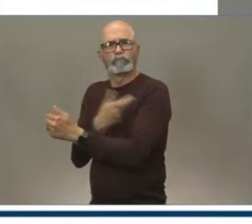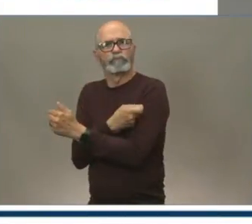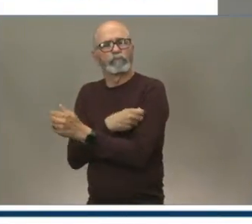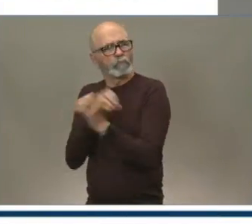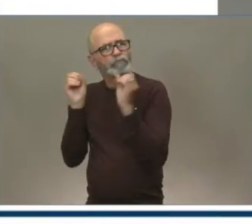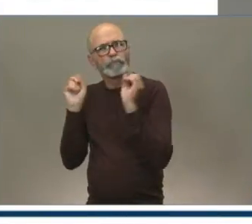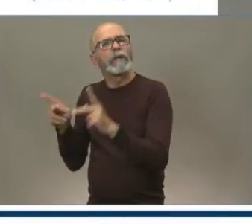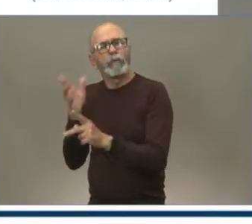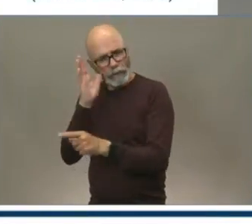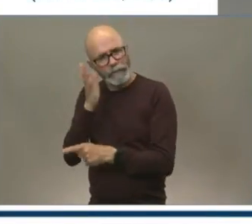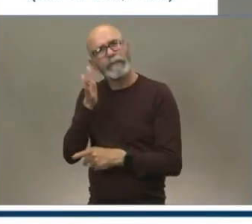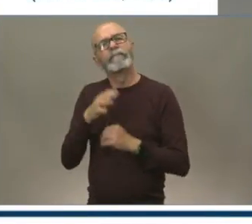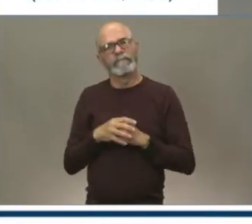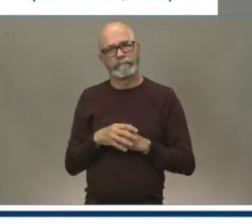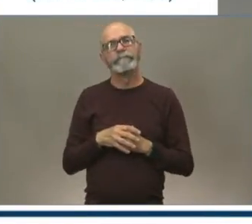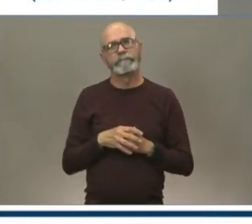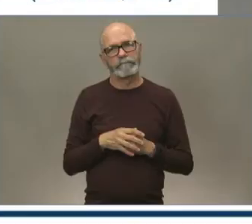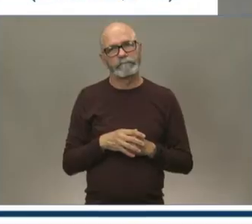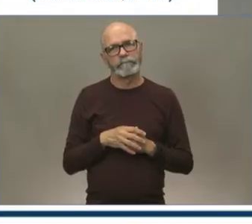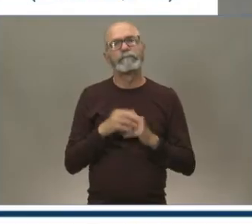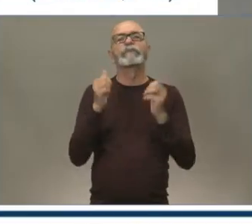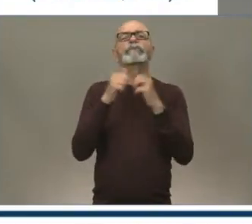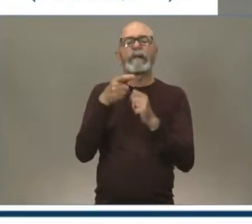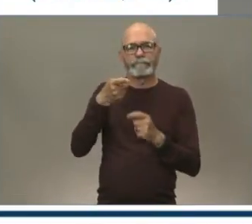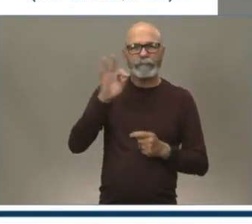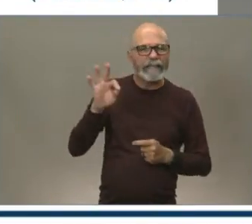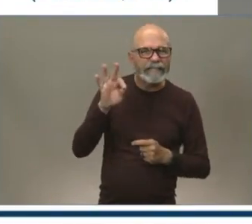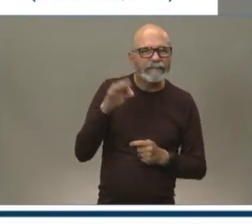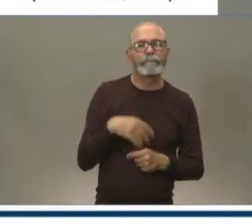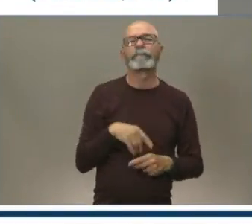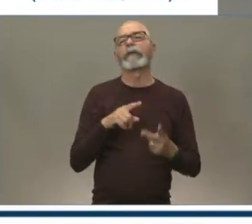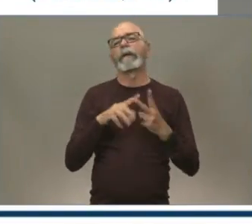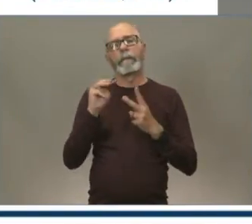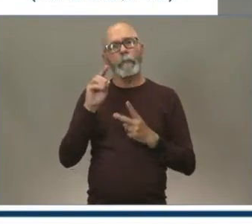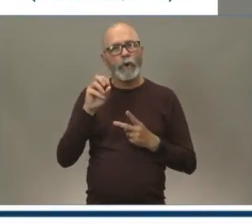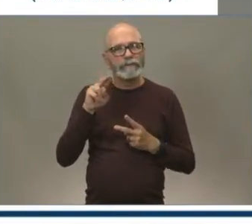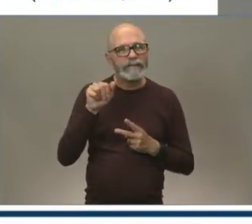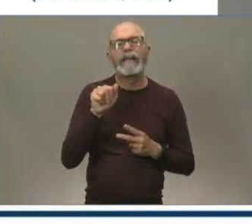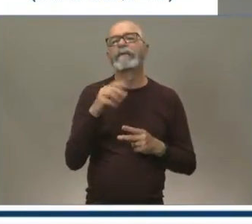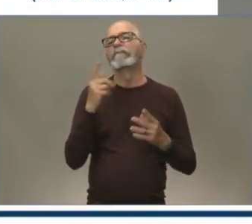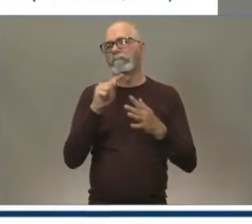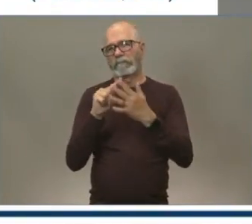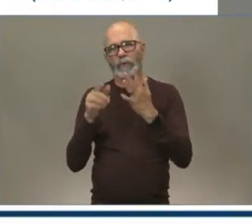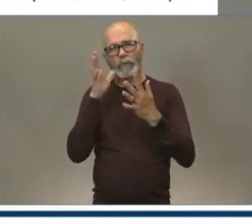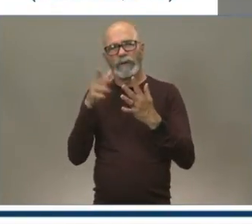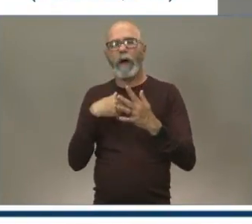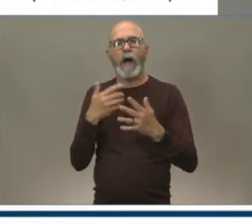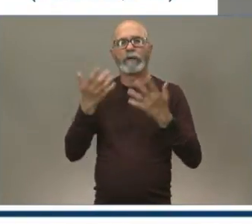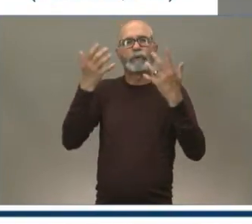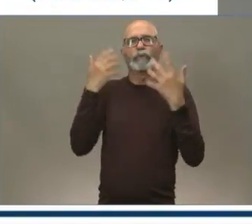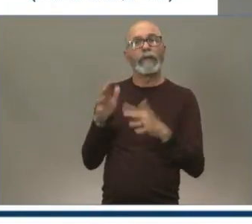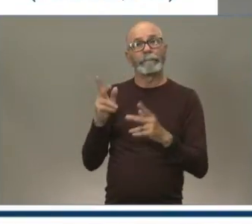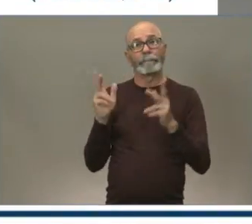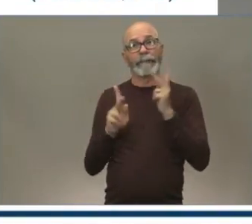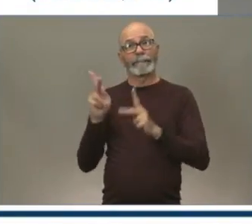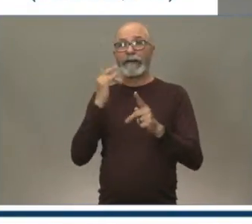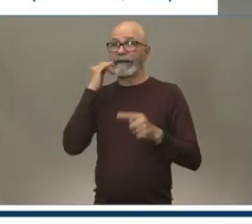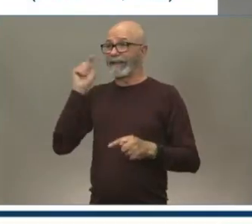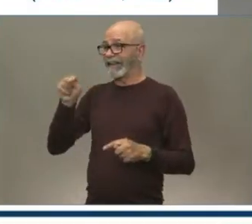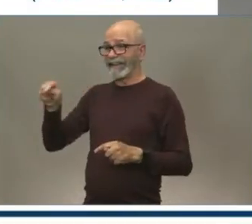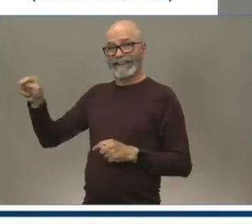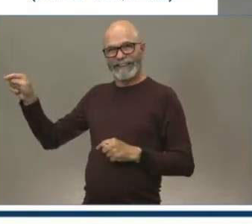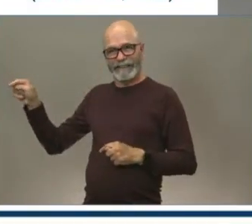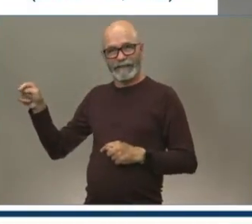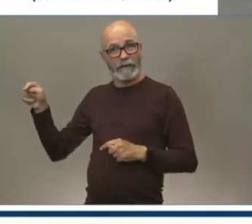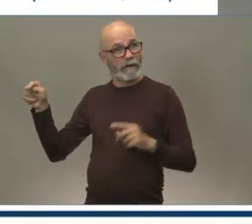the epidemiologic position, we don't feel it's justified to put people in the position of having this using a vaccine